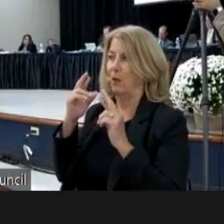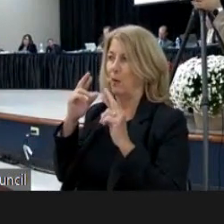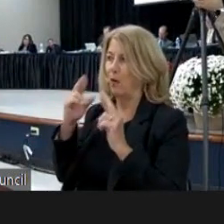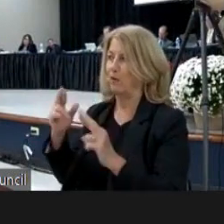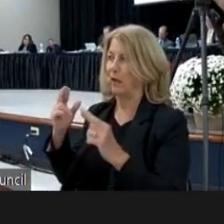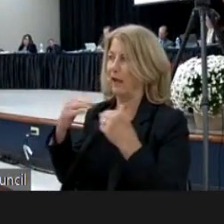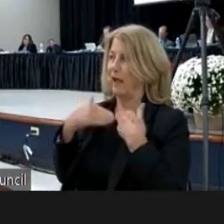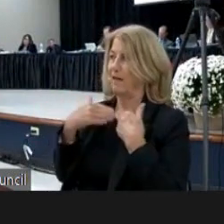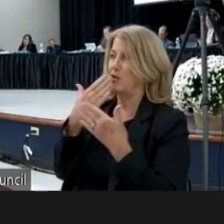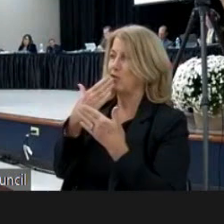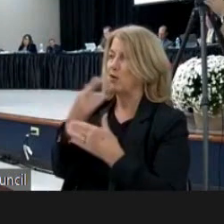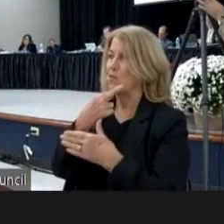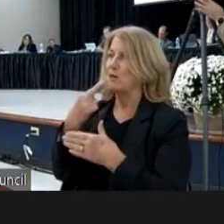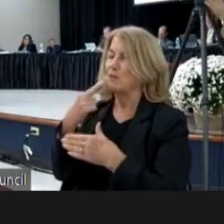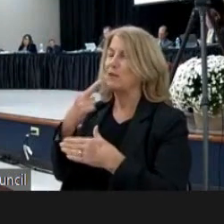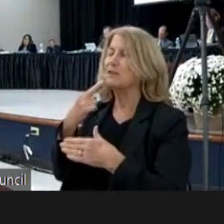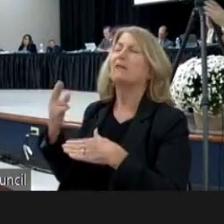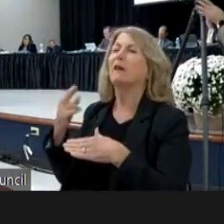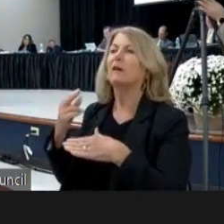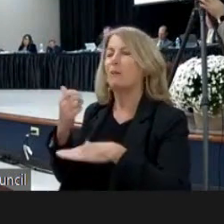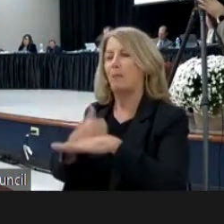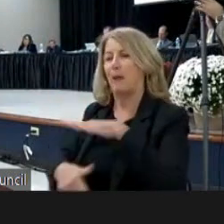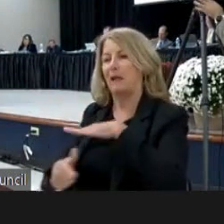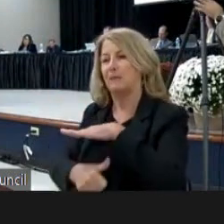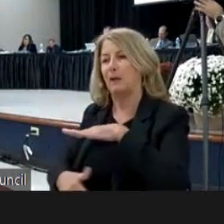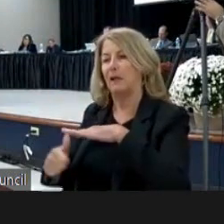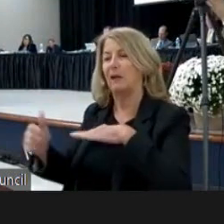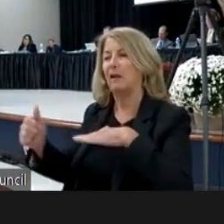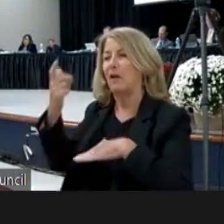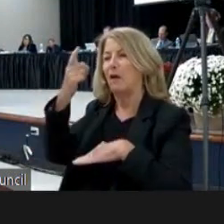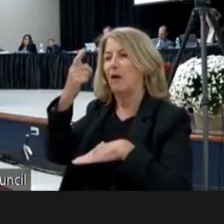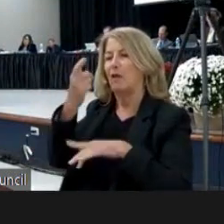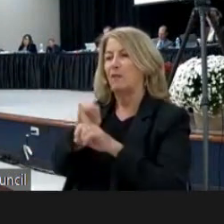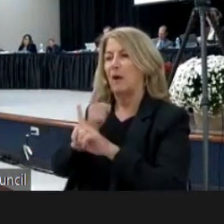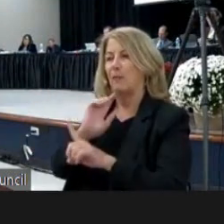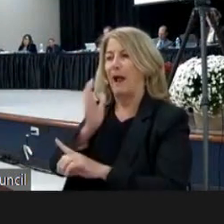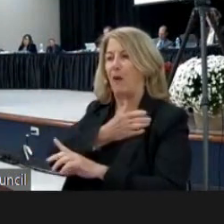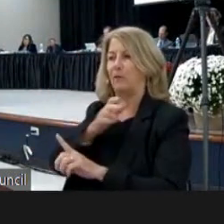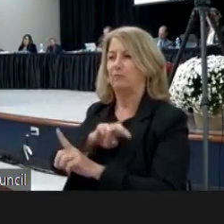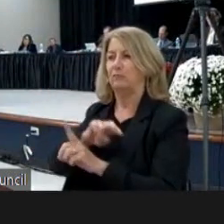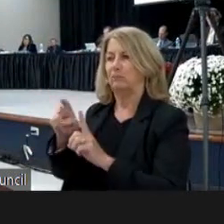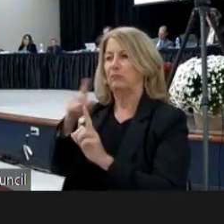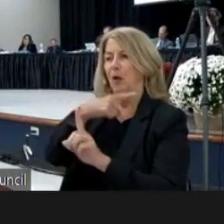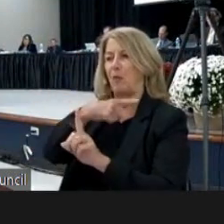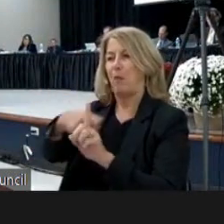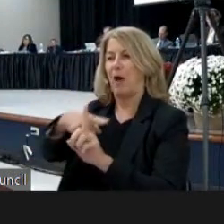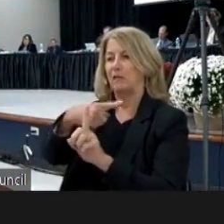it. So from our standpoint, still could be a very positive outcome.